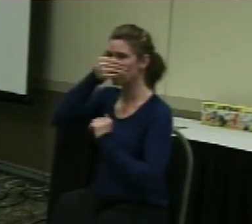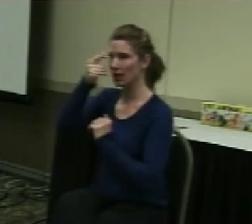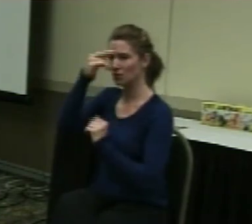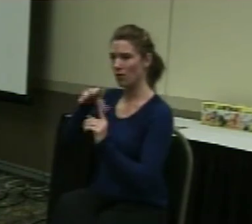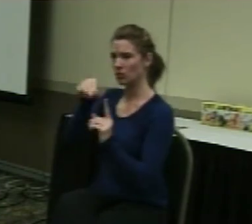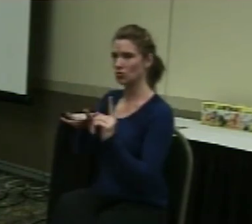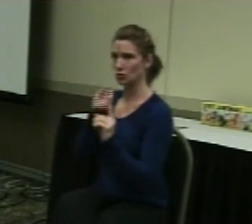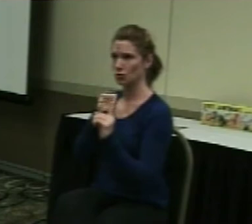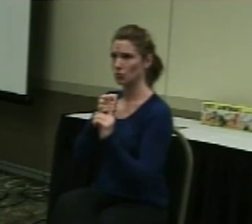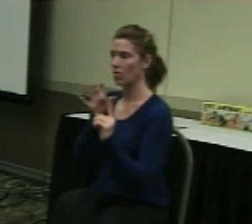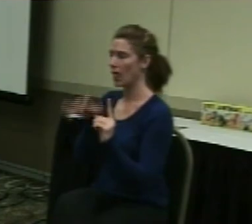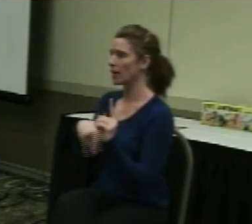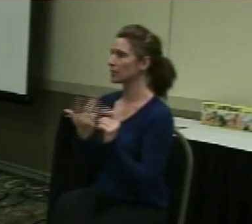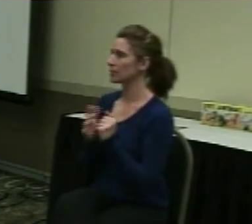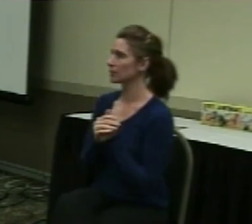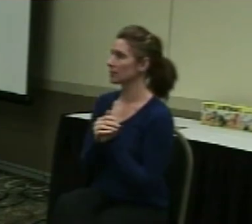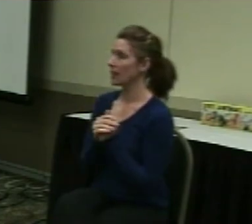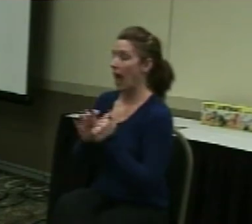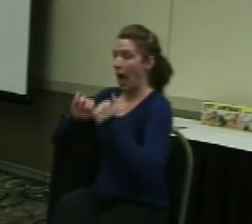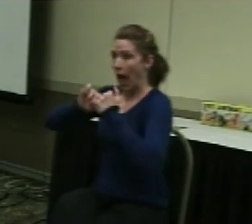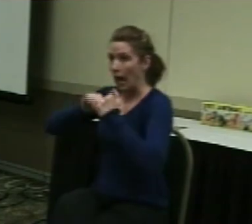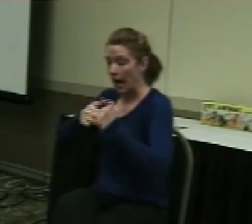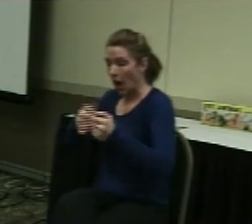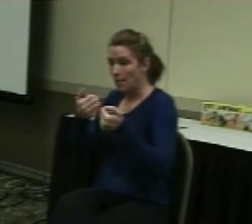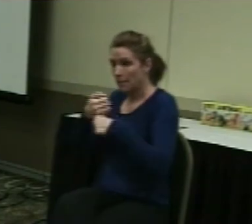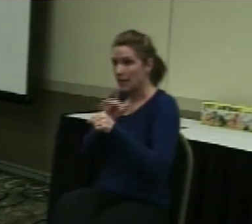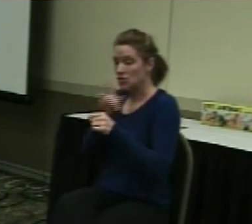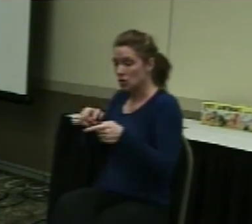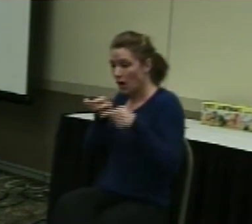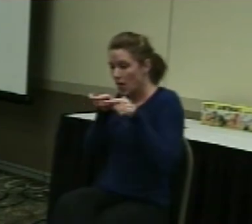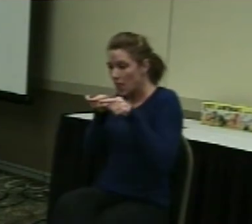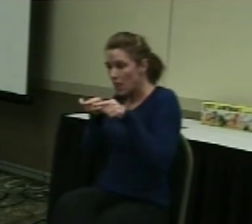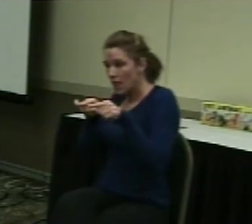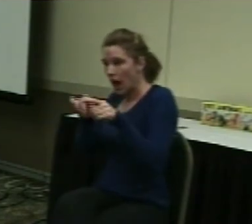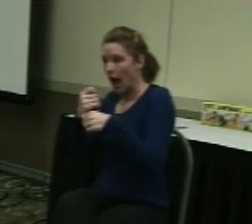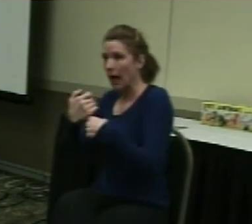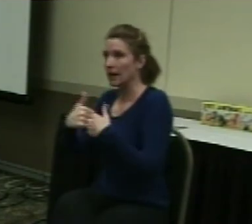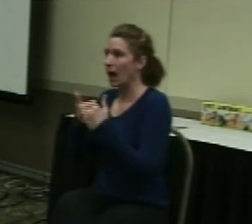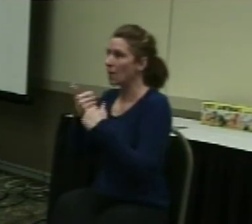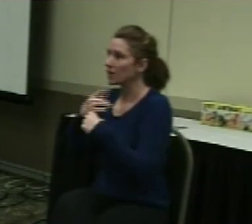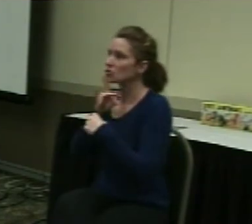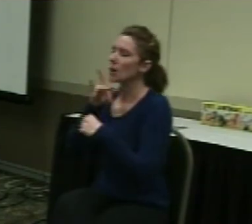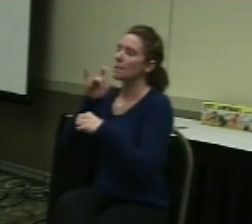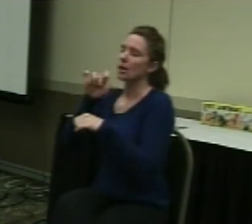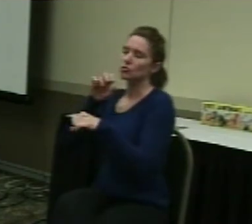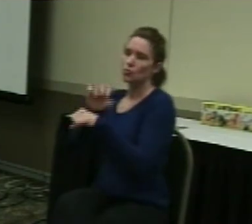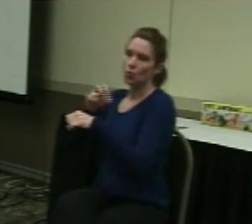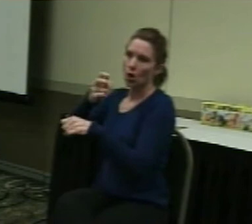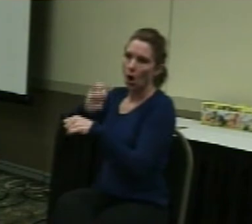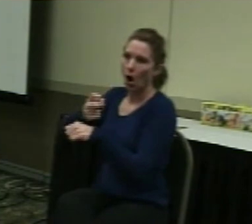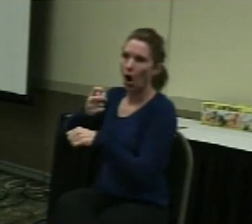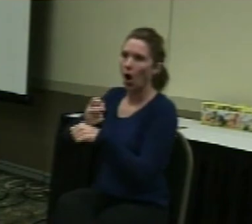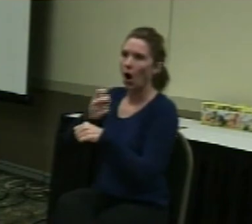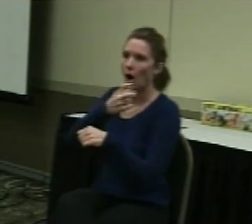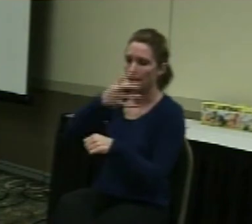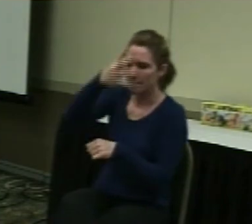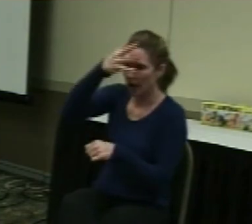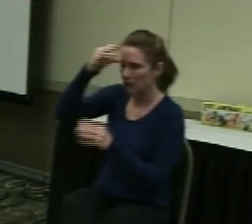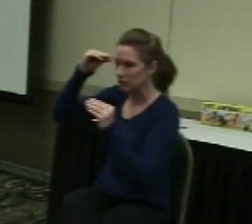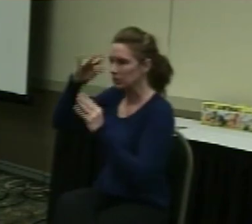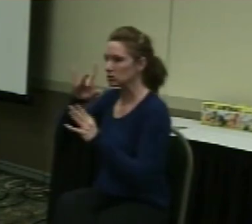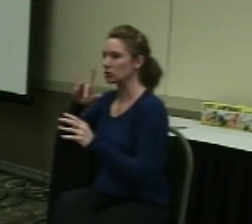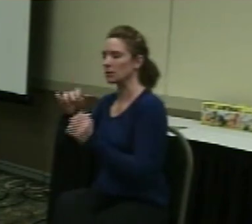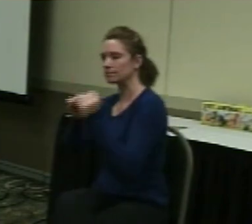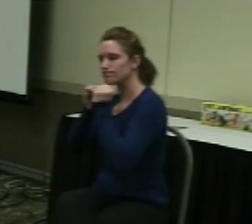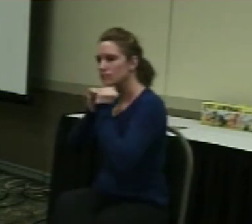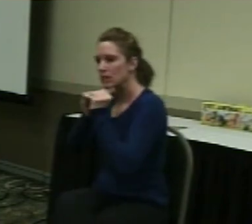the job of aligning those well takes a great deal of creativity and a great deal of hard work. And there's a lot to be learned about how do